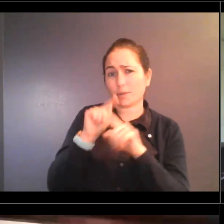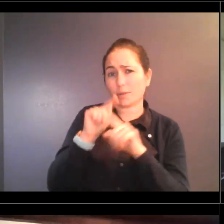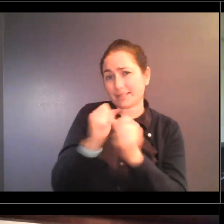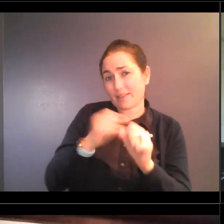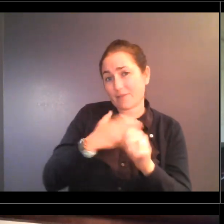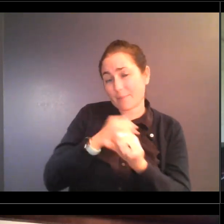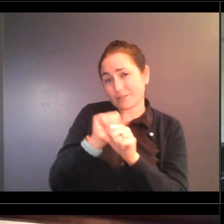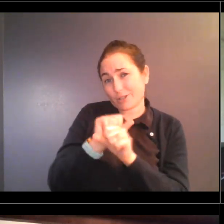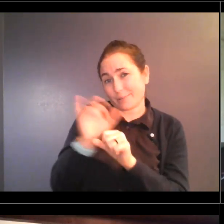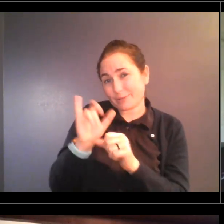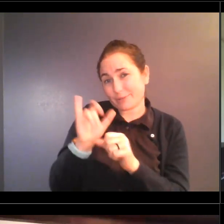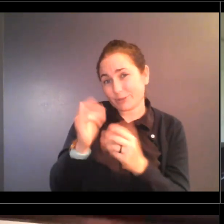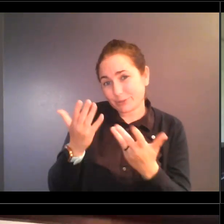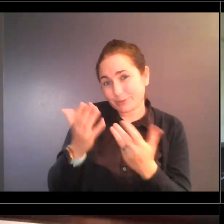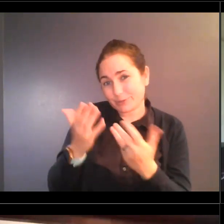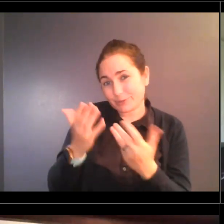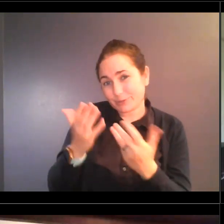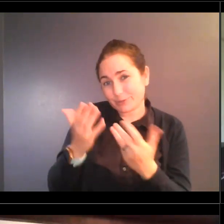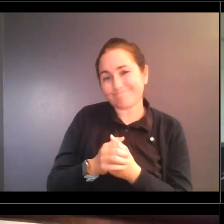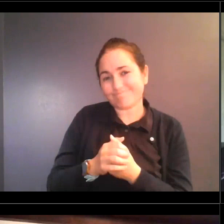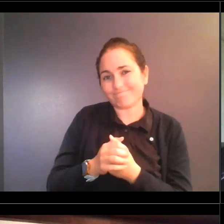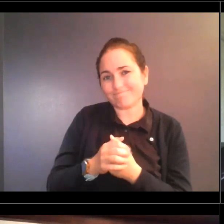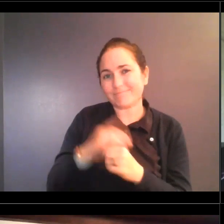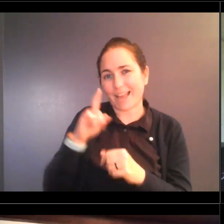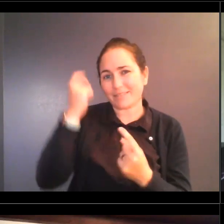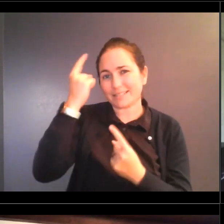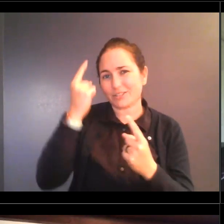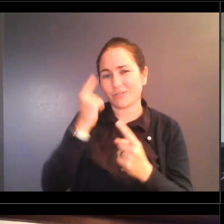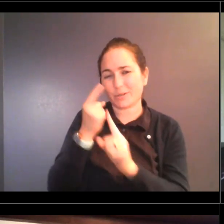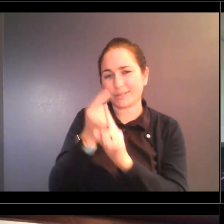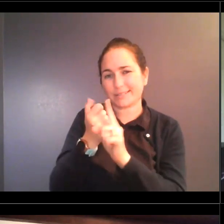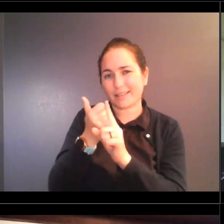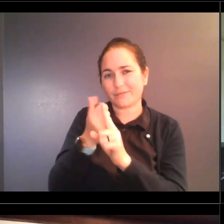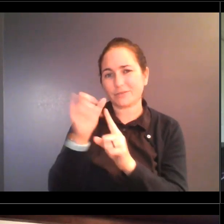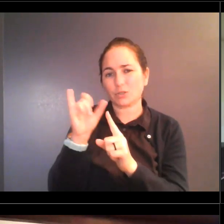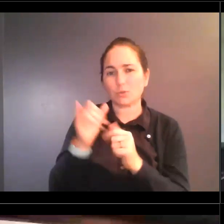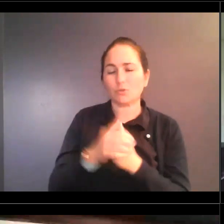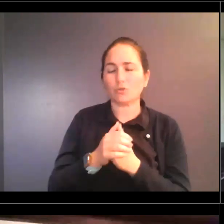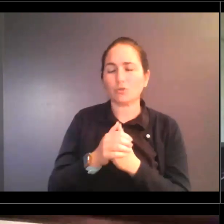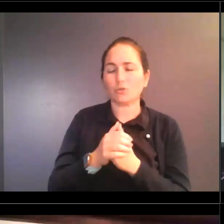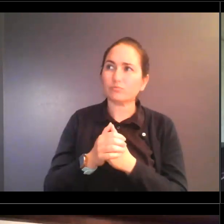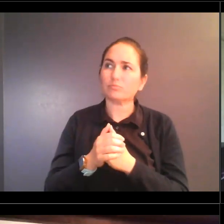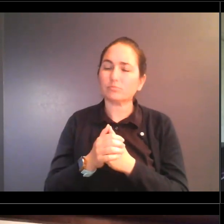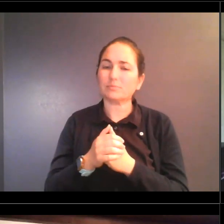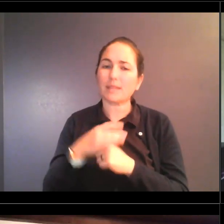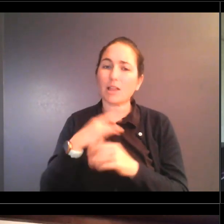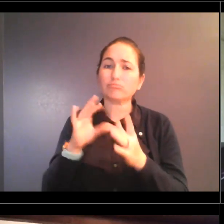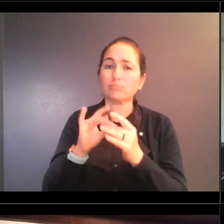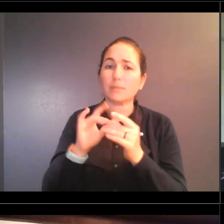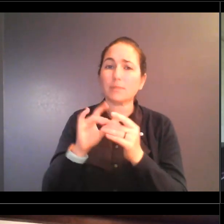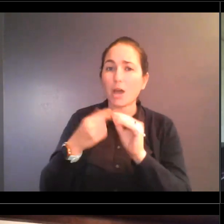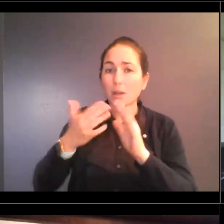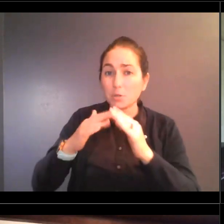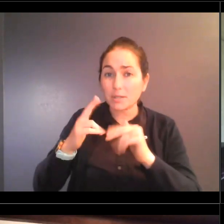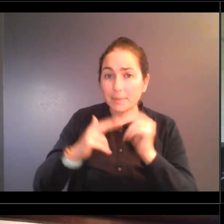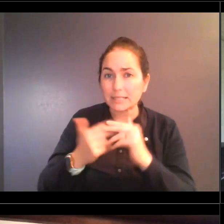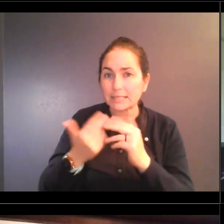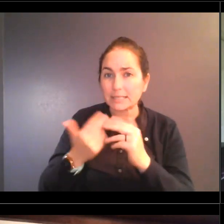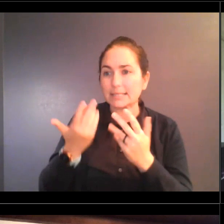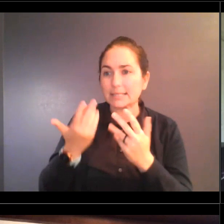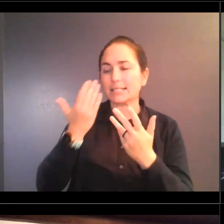another consideration that you'll want to make for yourself. I also like talking about community building. I like